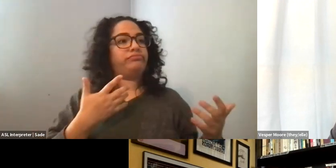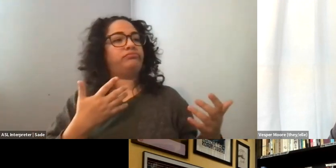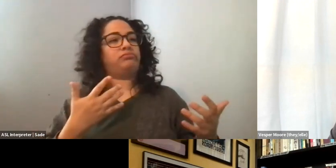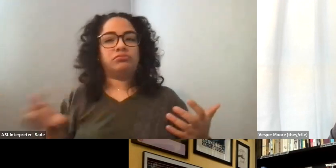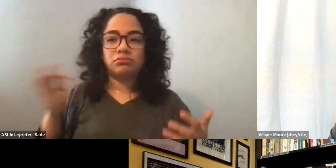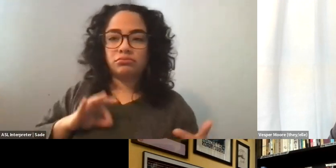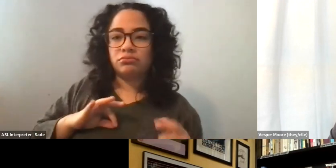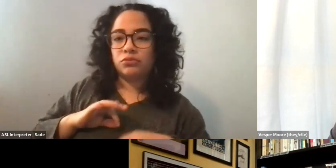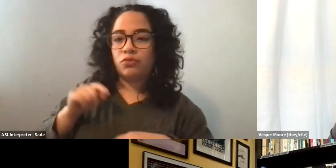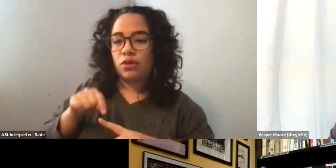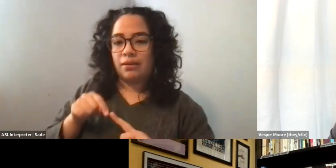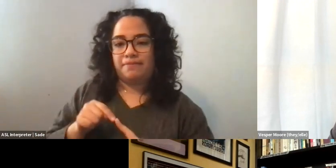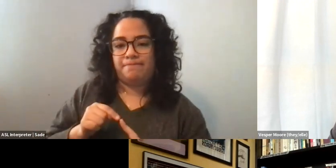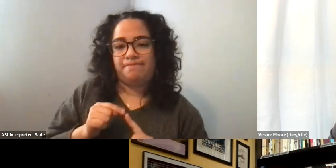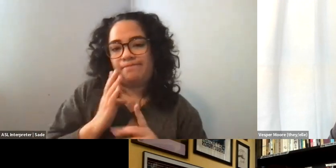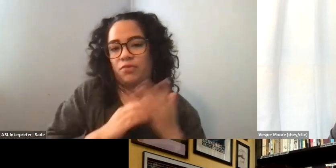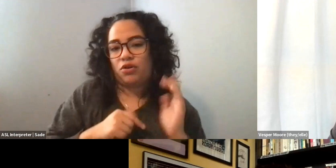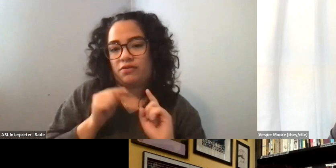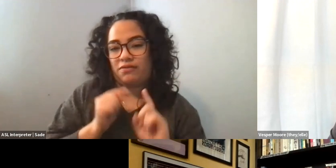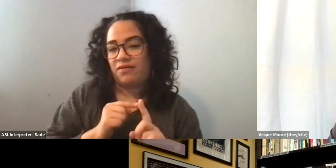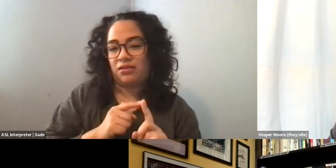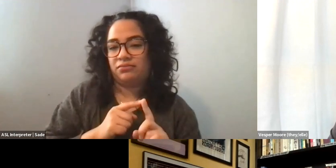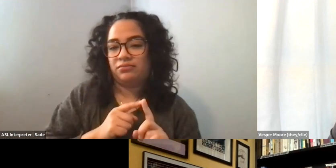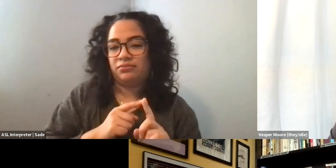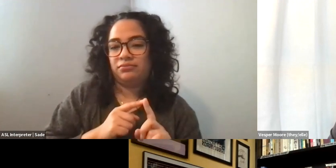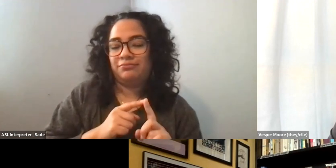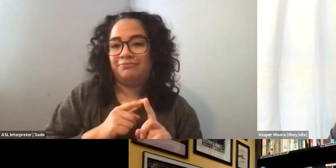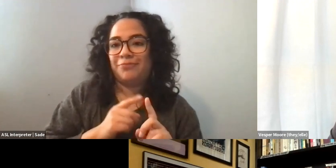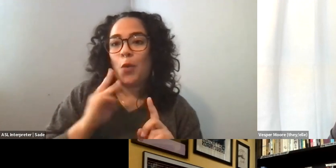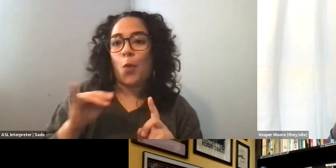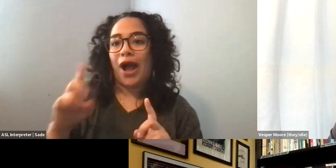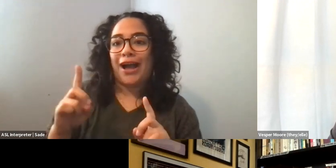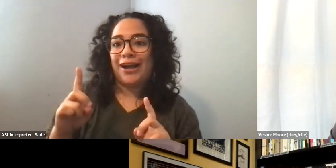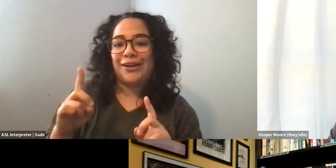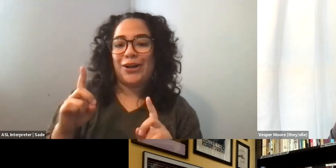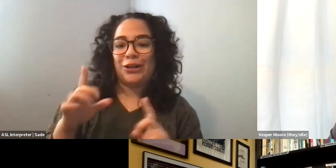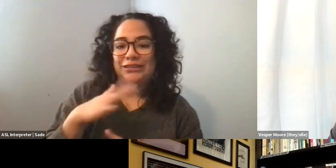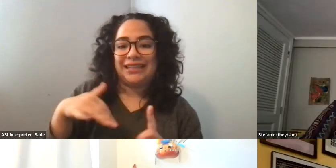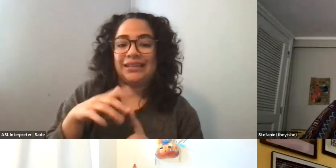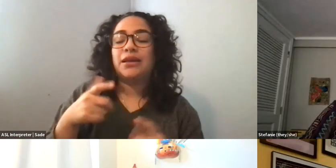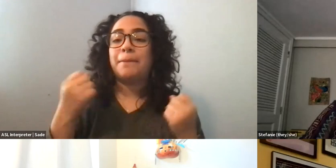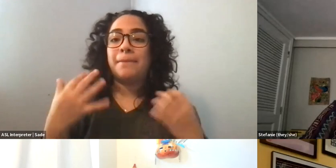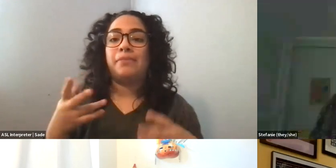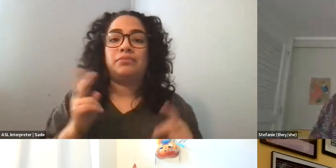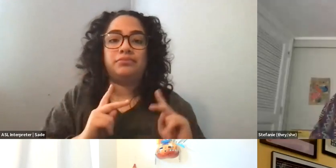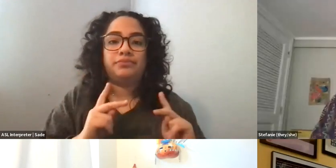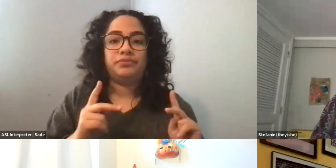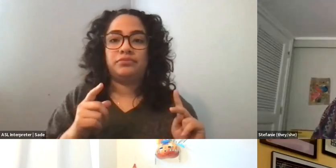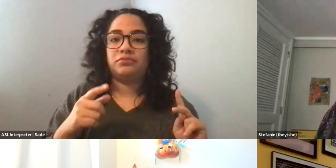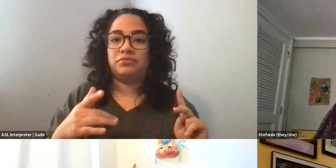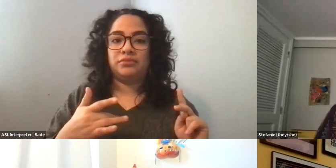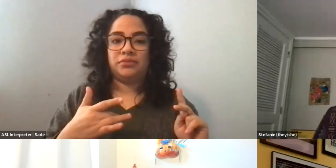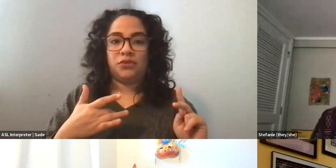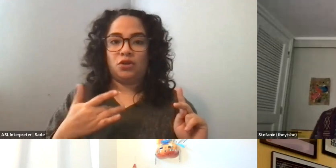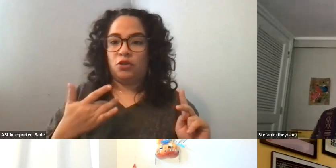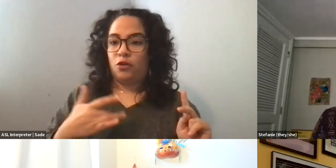that kind of like wild scene, was that a bunch of people who were seemingly